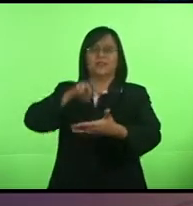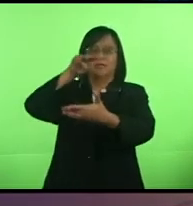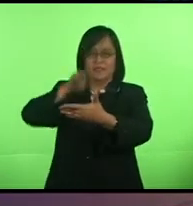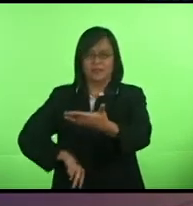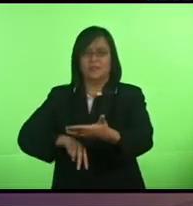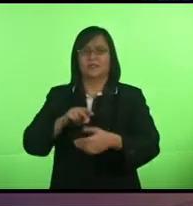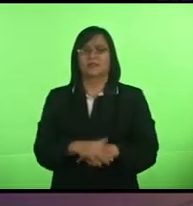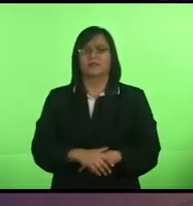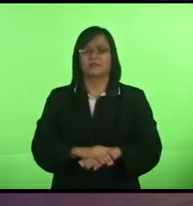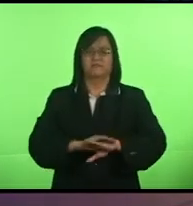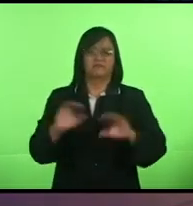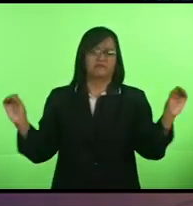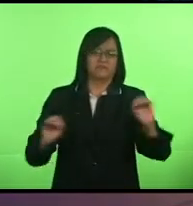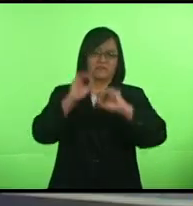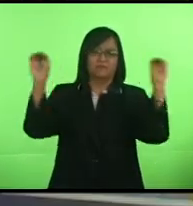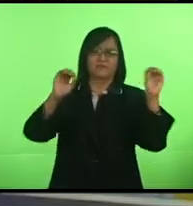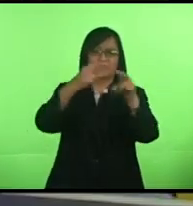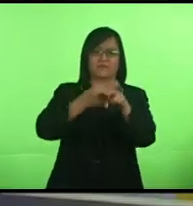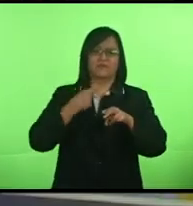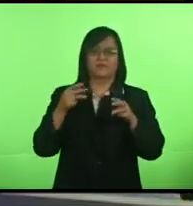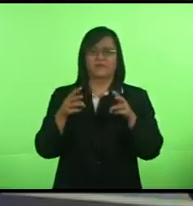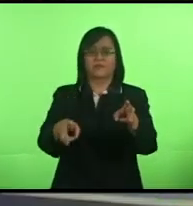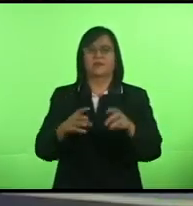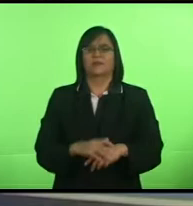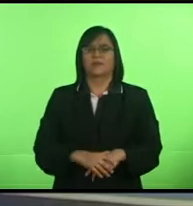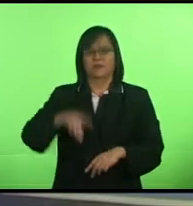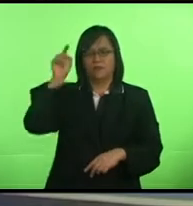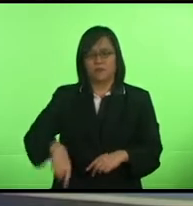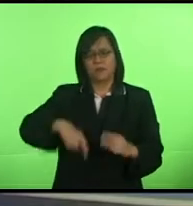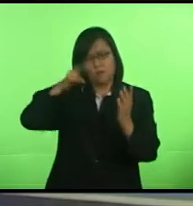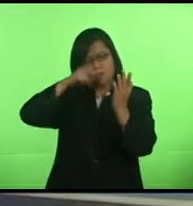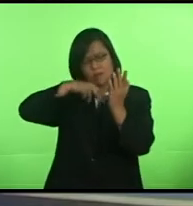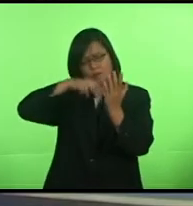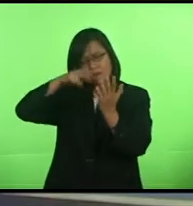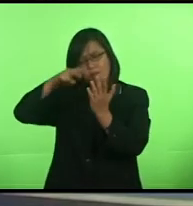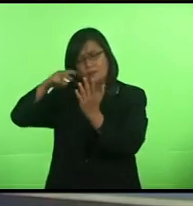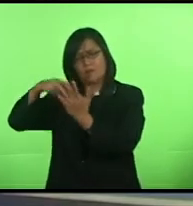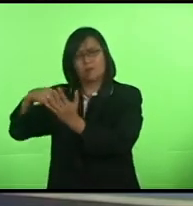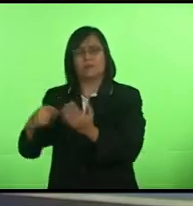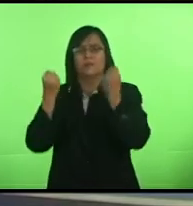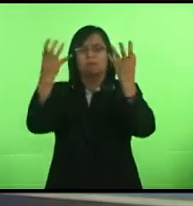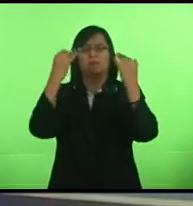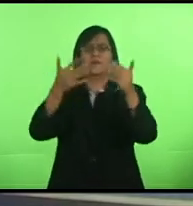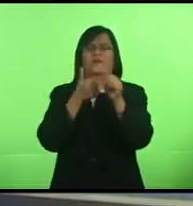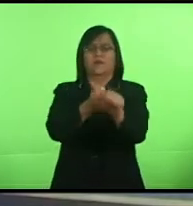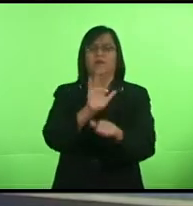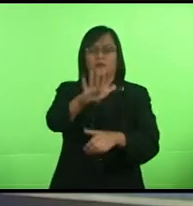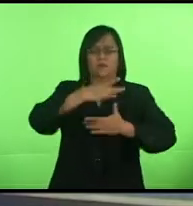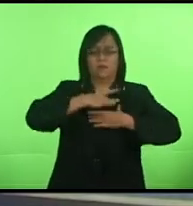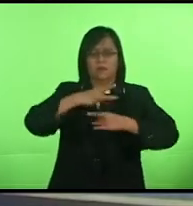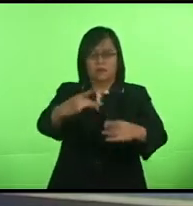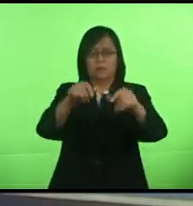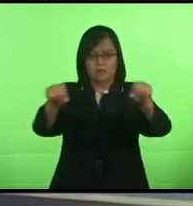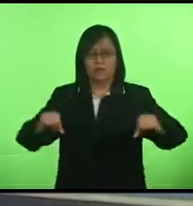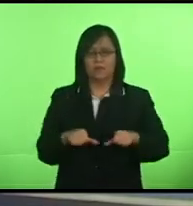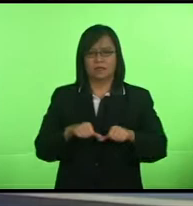There is no shortcut, but you have to do lots of background reading around your area of interest. Do as early